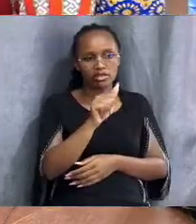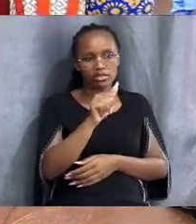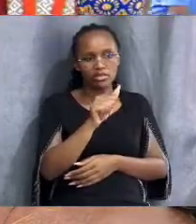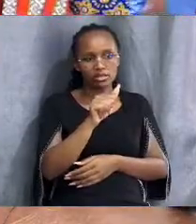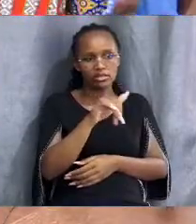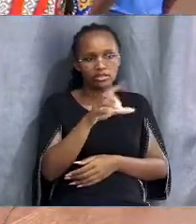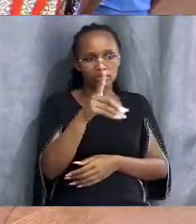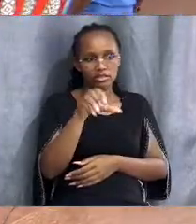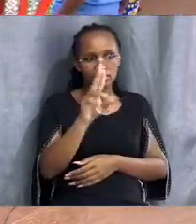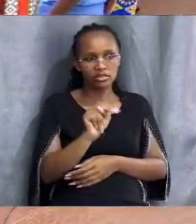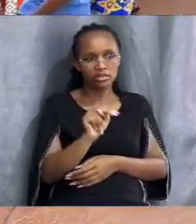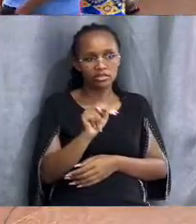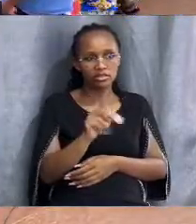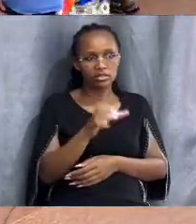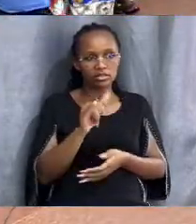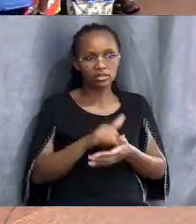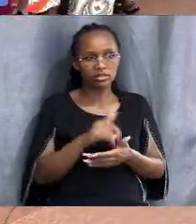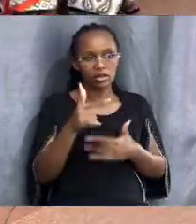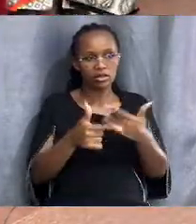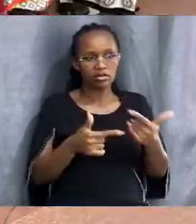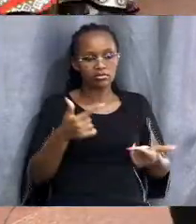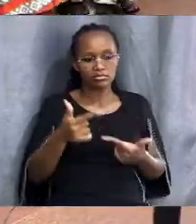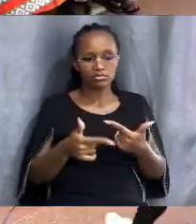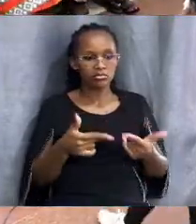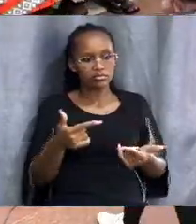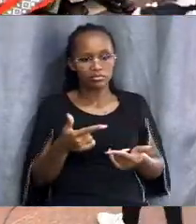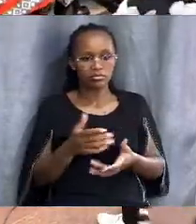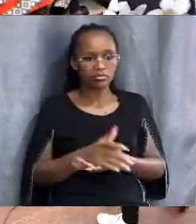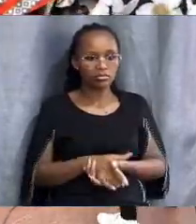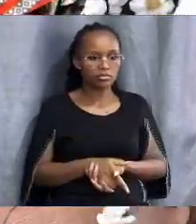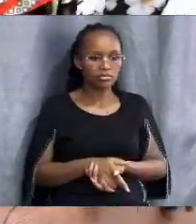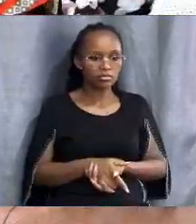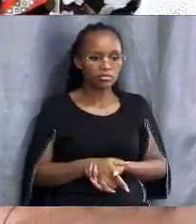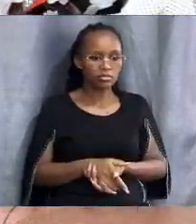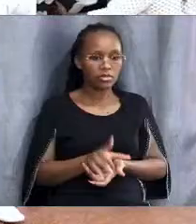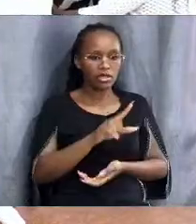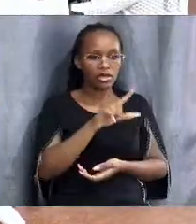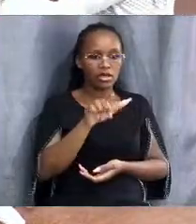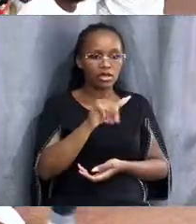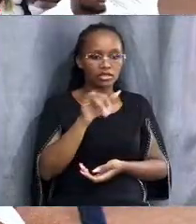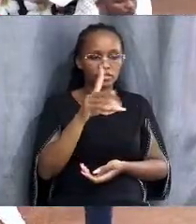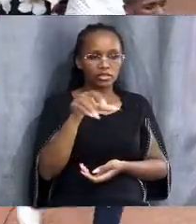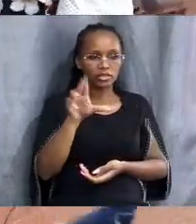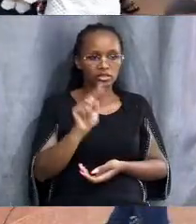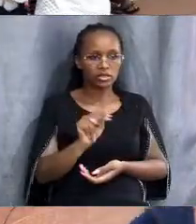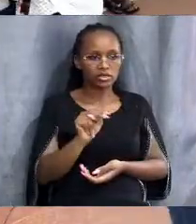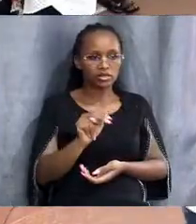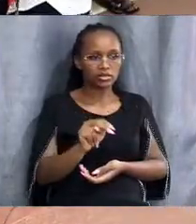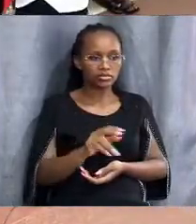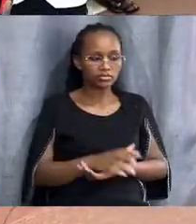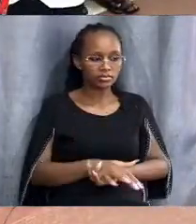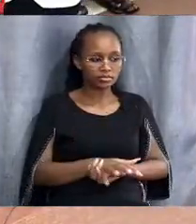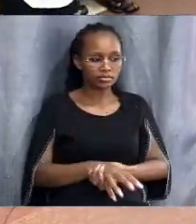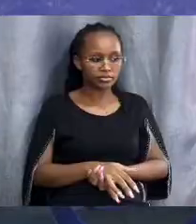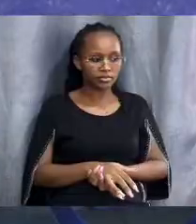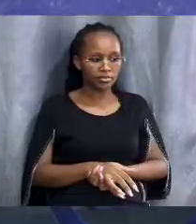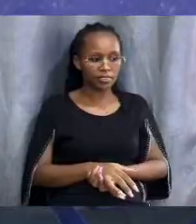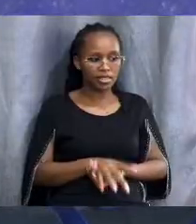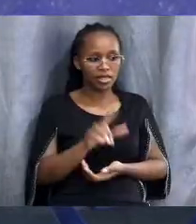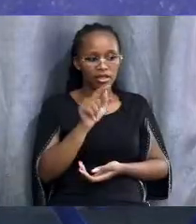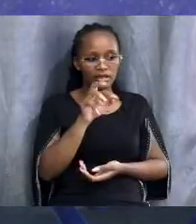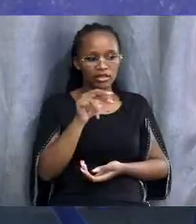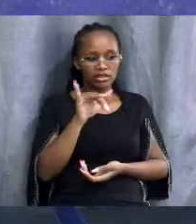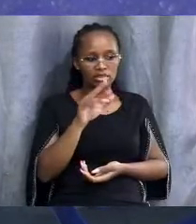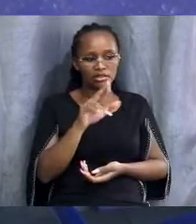wakaribie ndio waweze kusoma pia the eulogy na pia